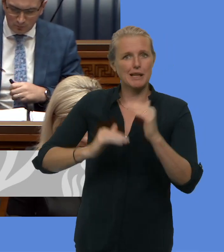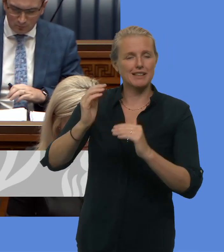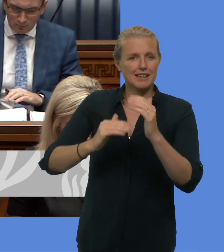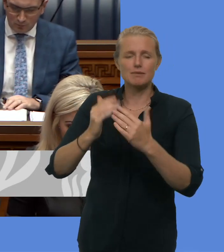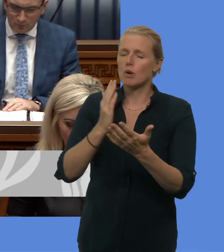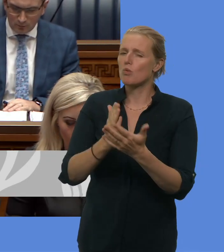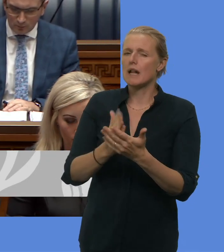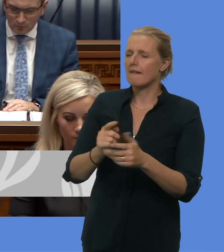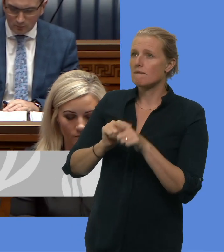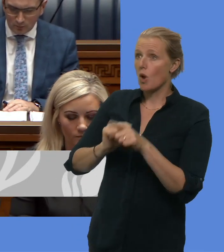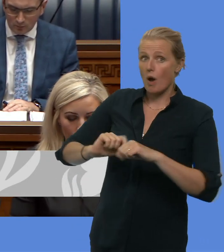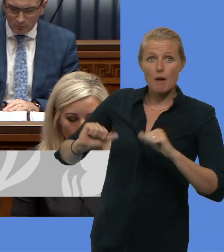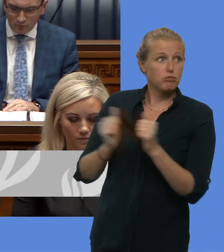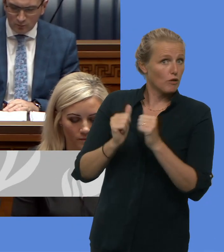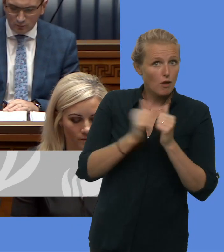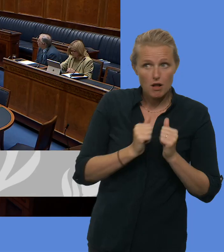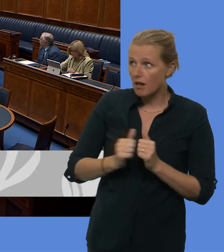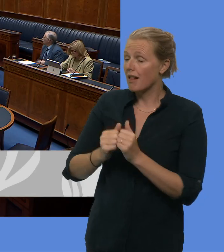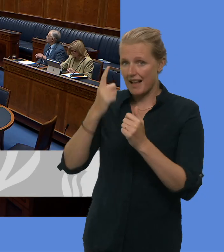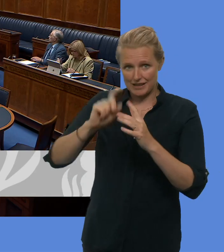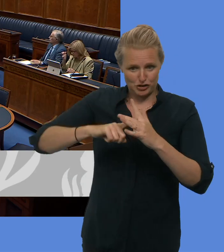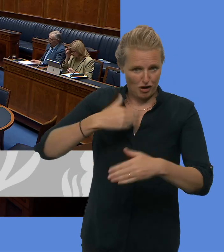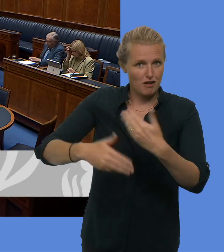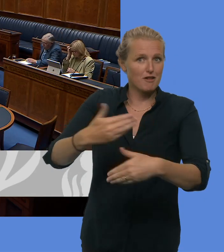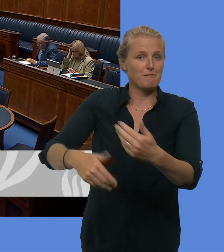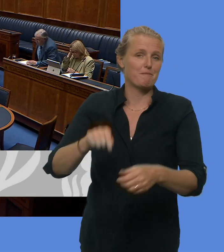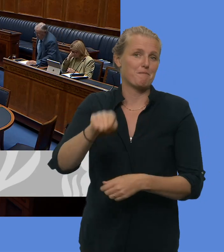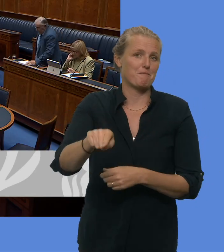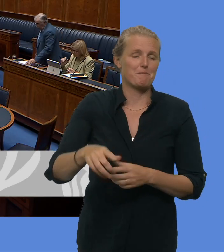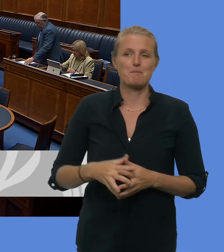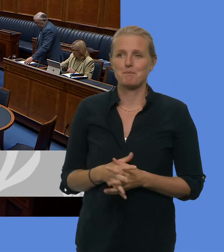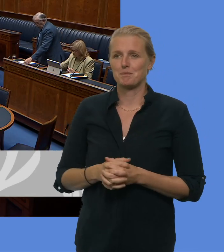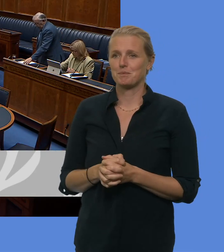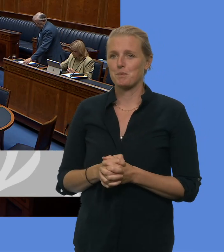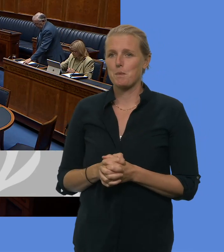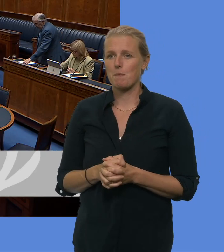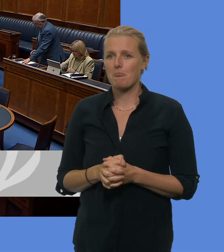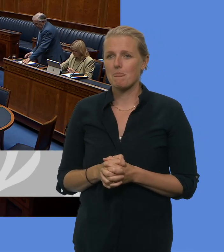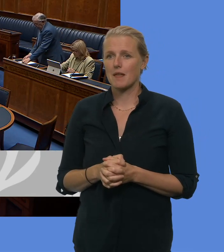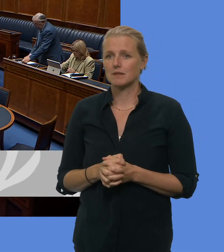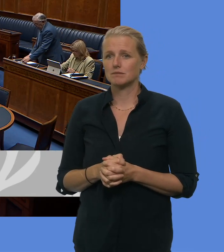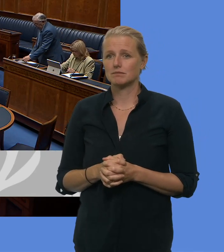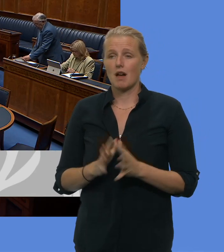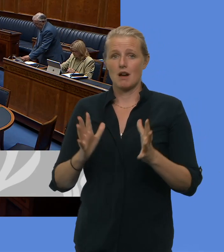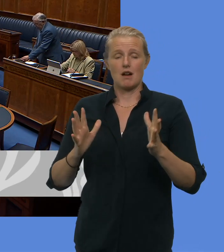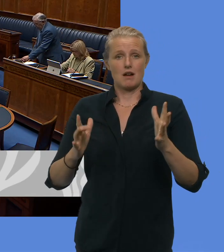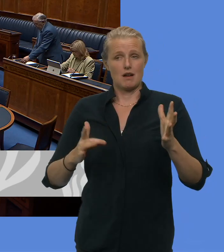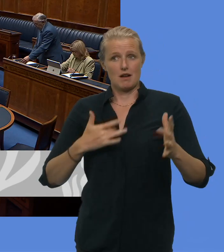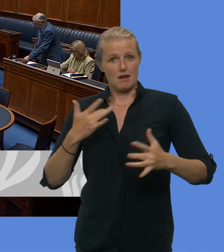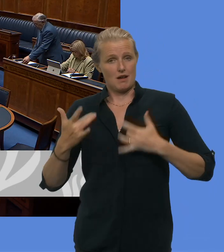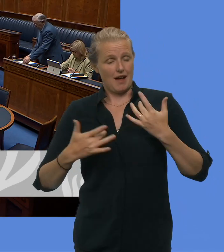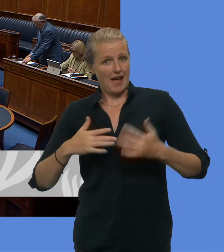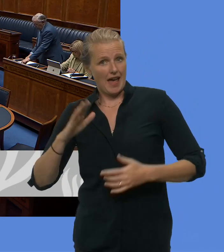on the relevant approvals being obtained. Mr. Chambers. Minister, absolutely delighted to receive